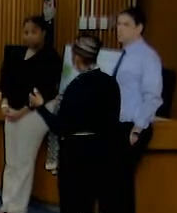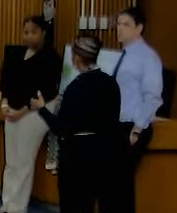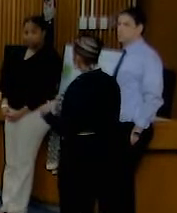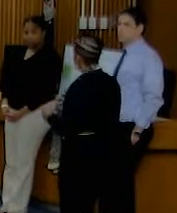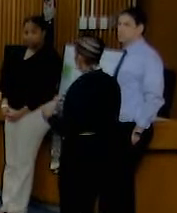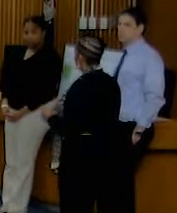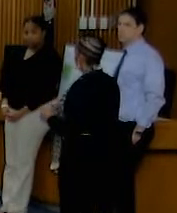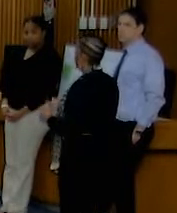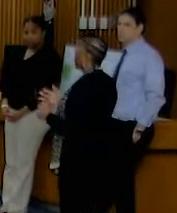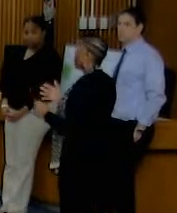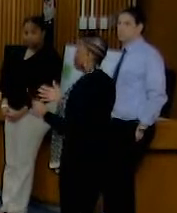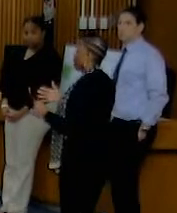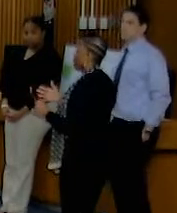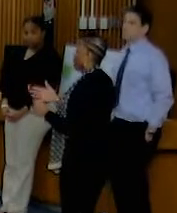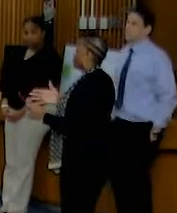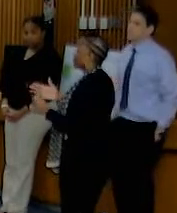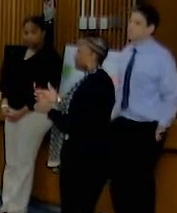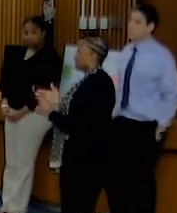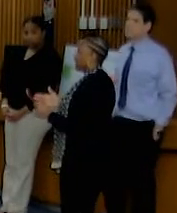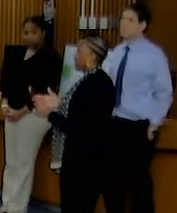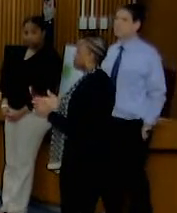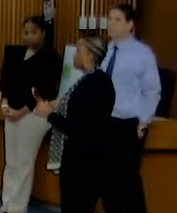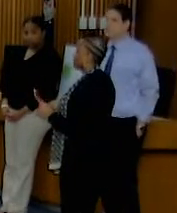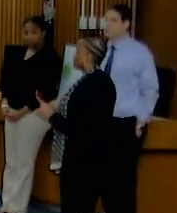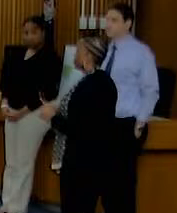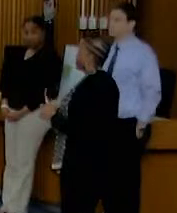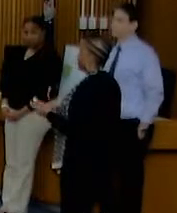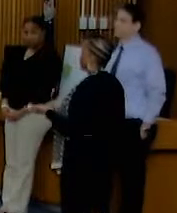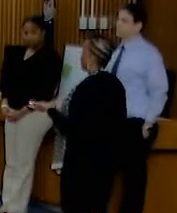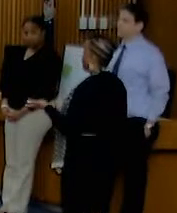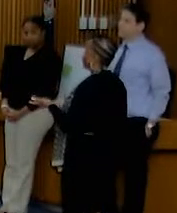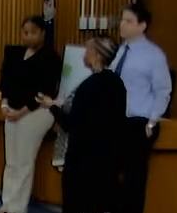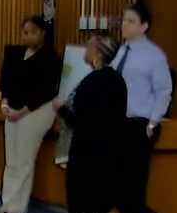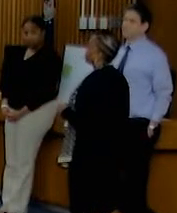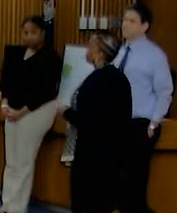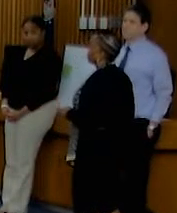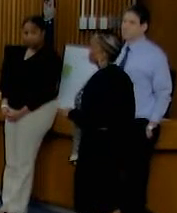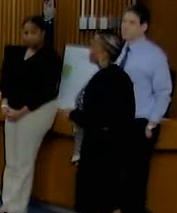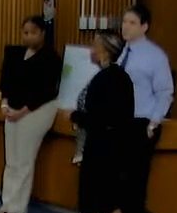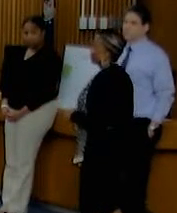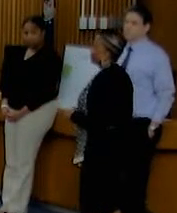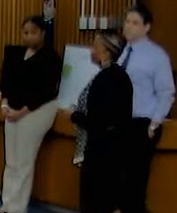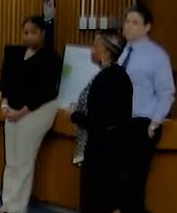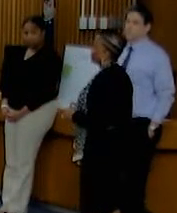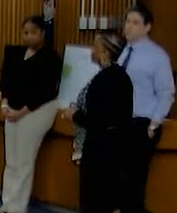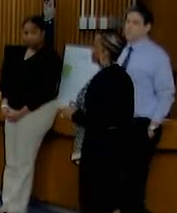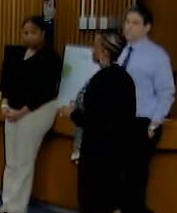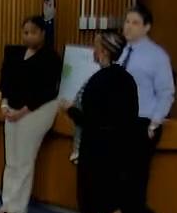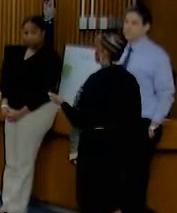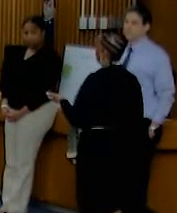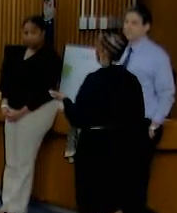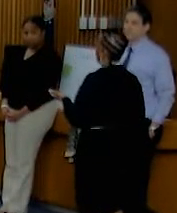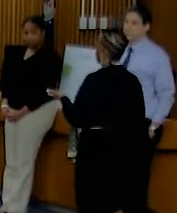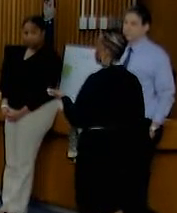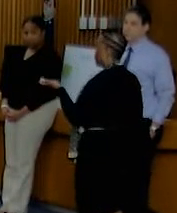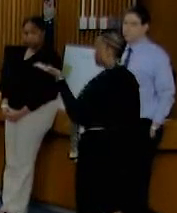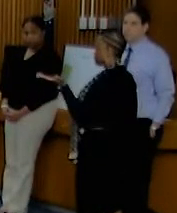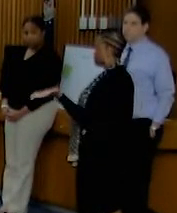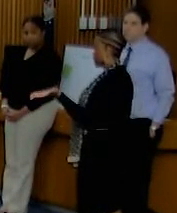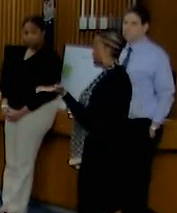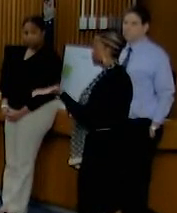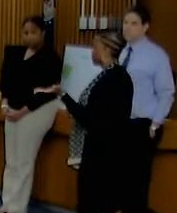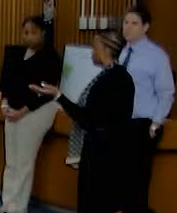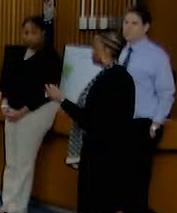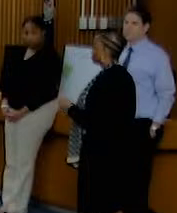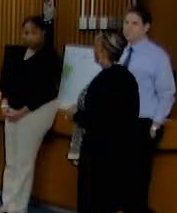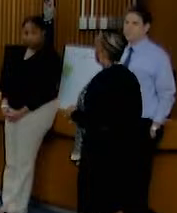from stakeholders on both sides to ensure that we were capturing those pieces that are necessary. This is our first year,